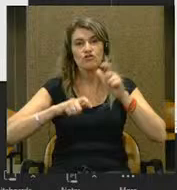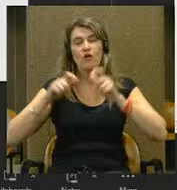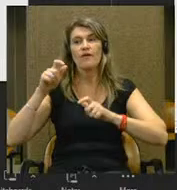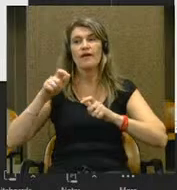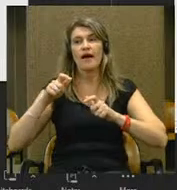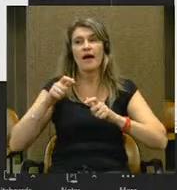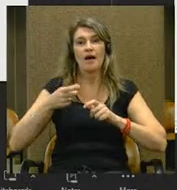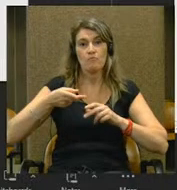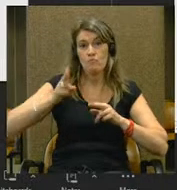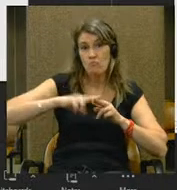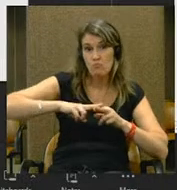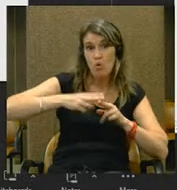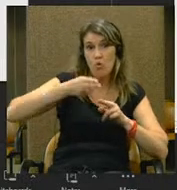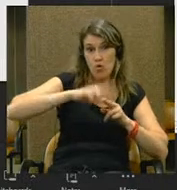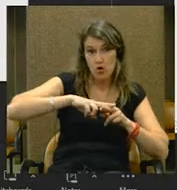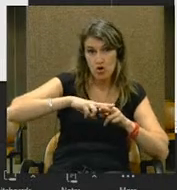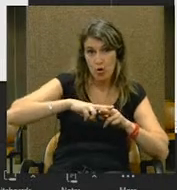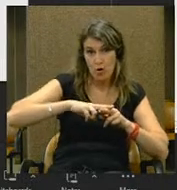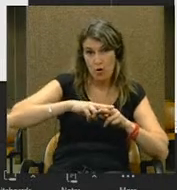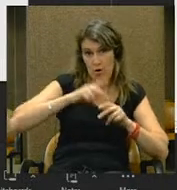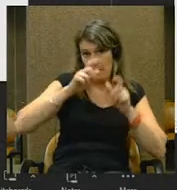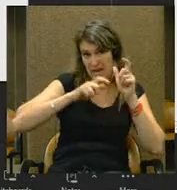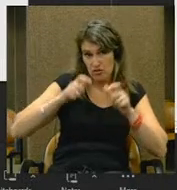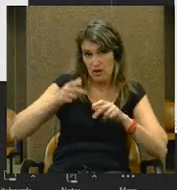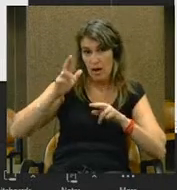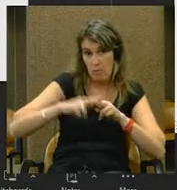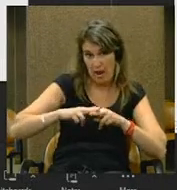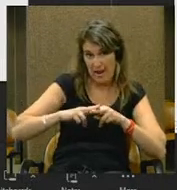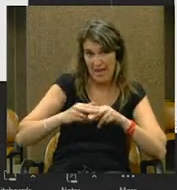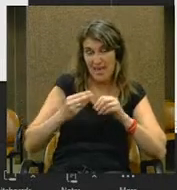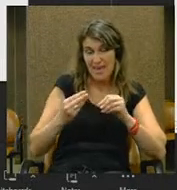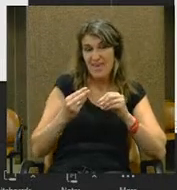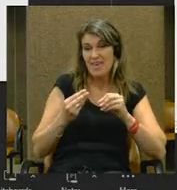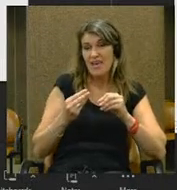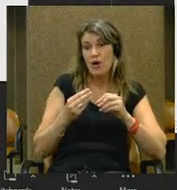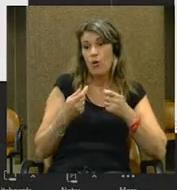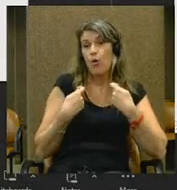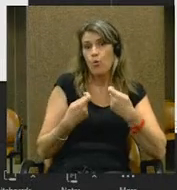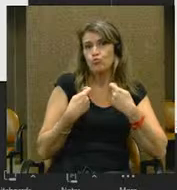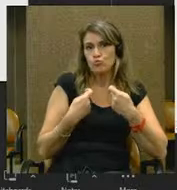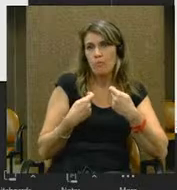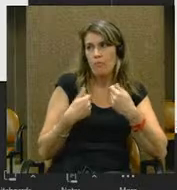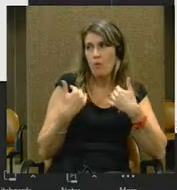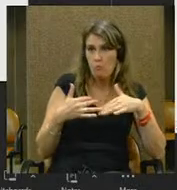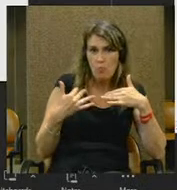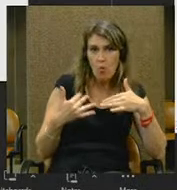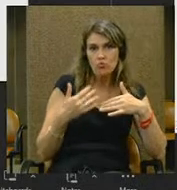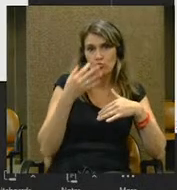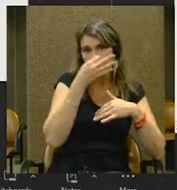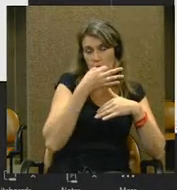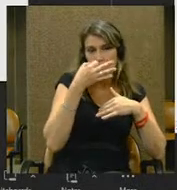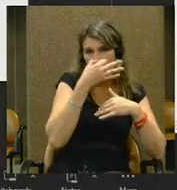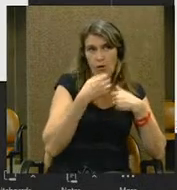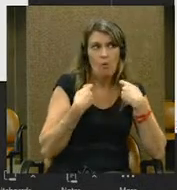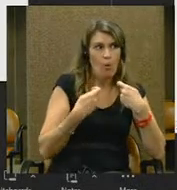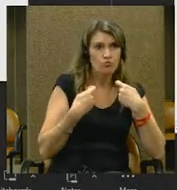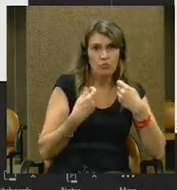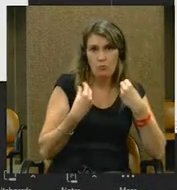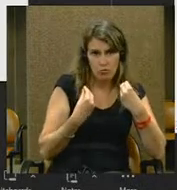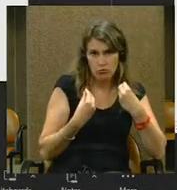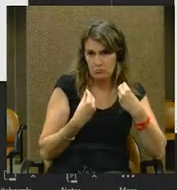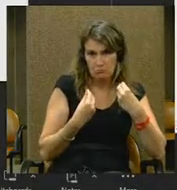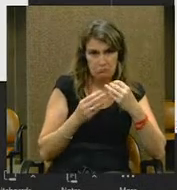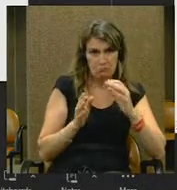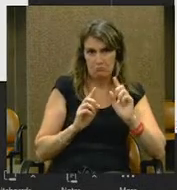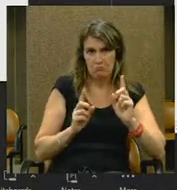disorder. That the population at risk, the population who was using the drug supply is